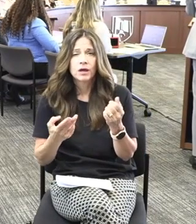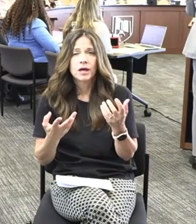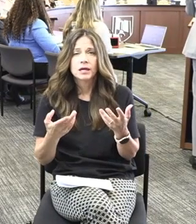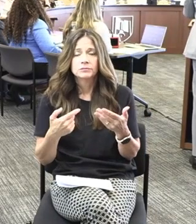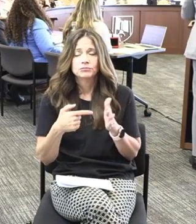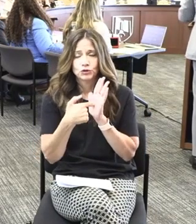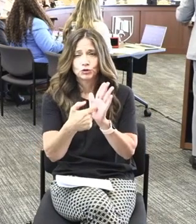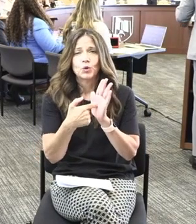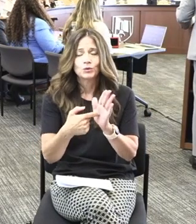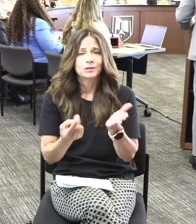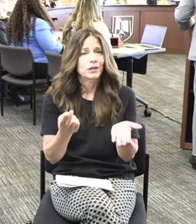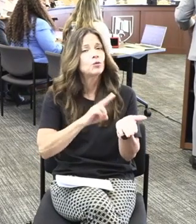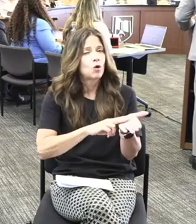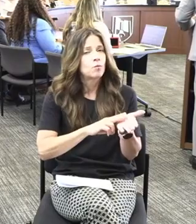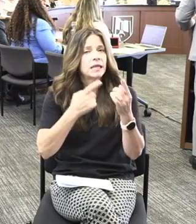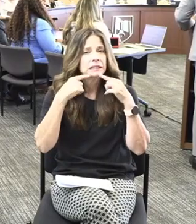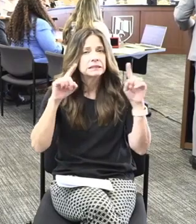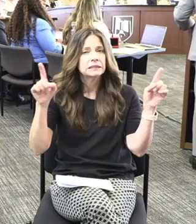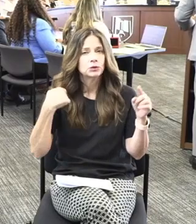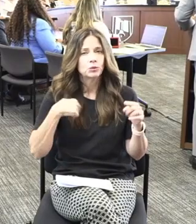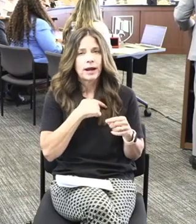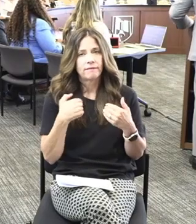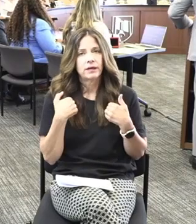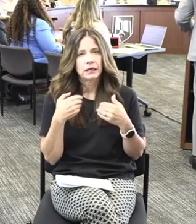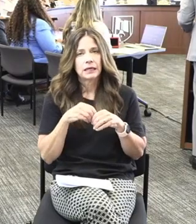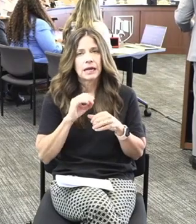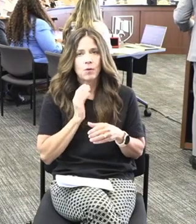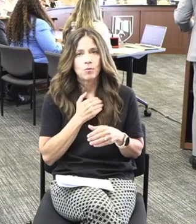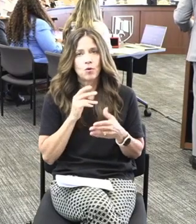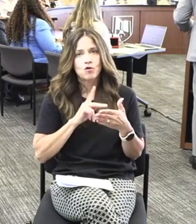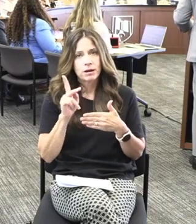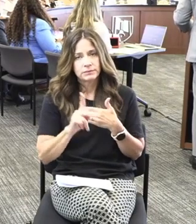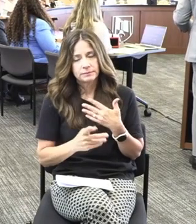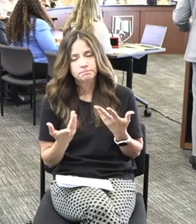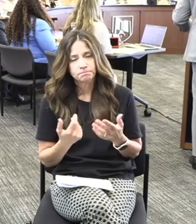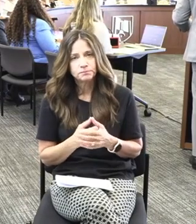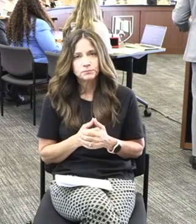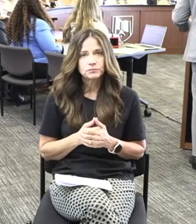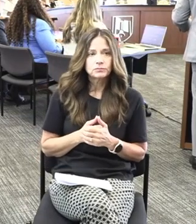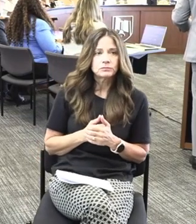enrollment and the successes that we're having in our program.